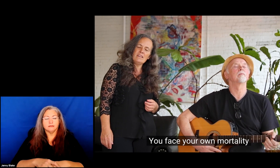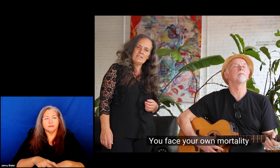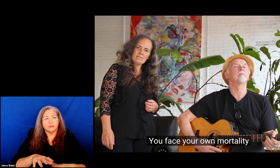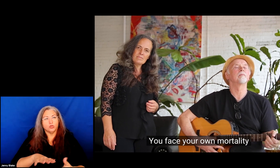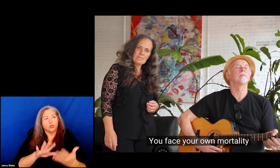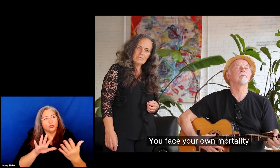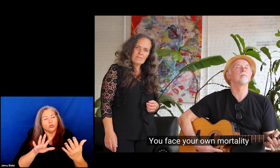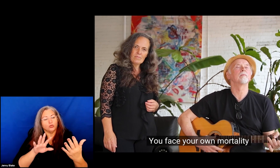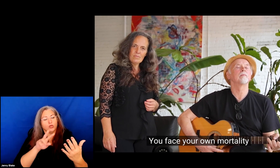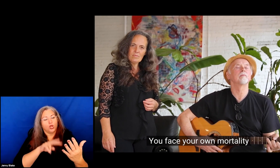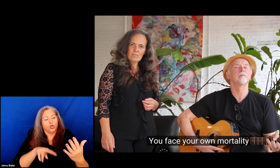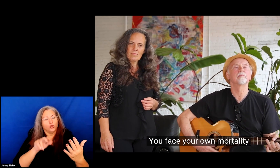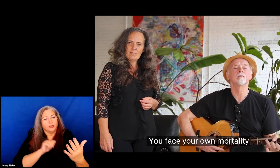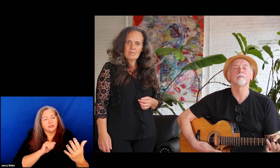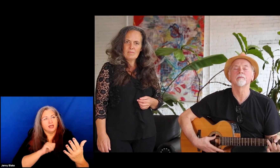mortality.